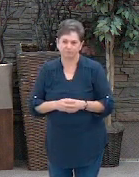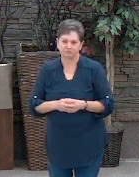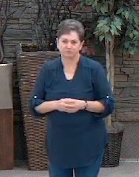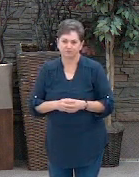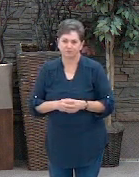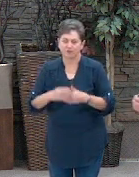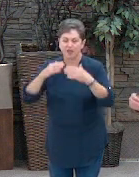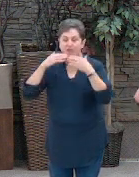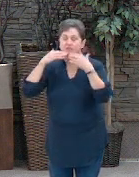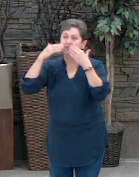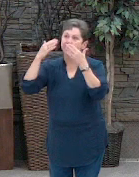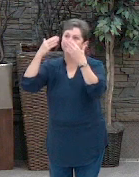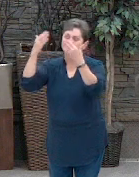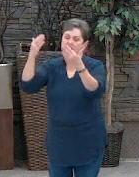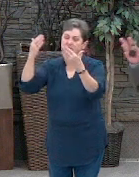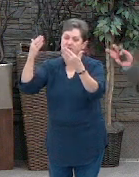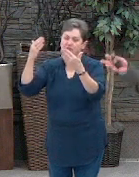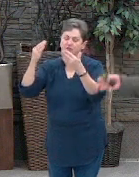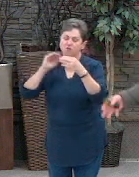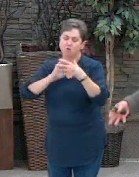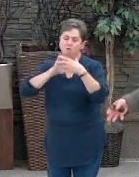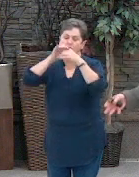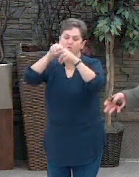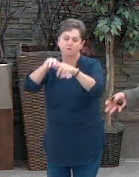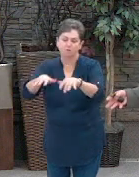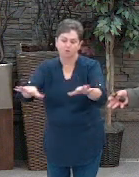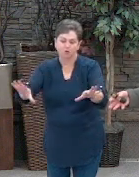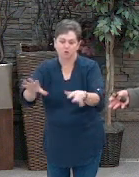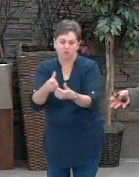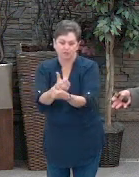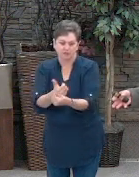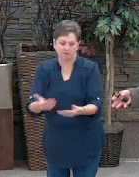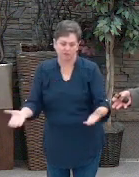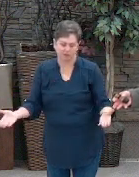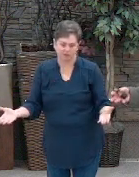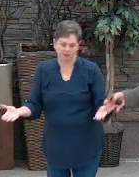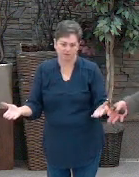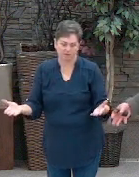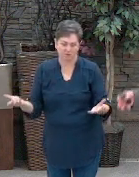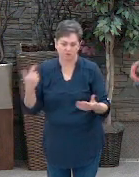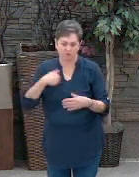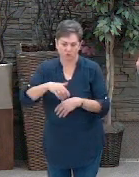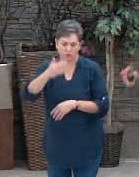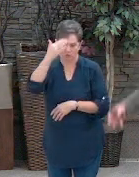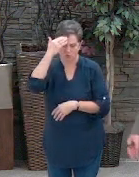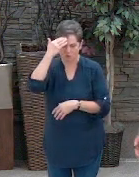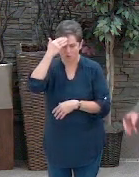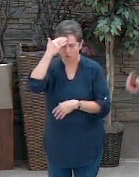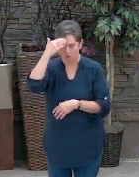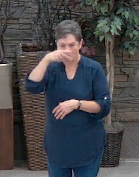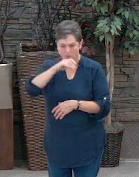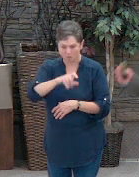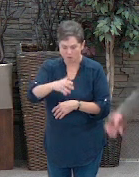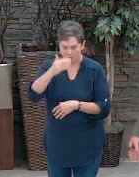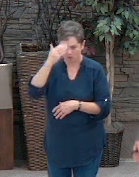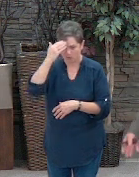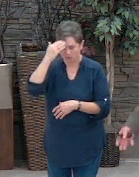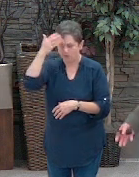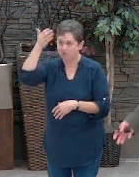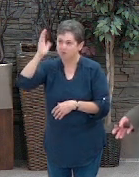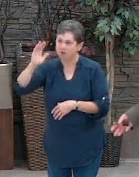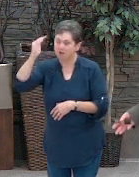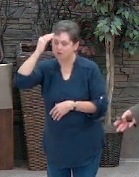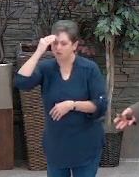That thanksgiving overflows in everything because we know, Paul knows, God